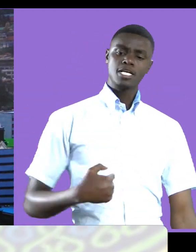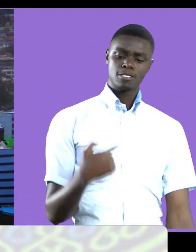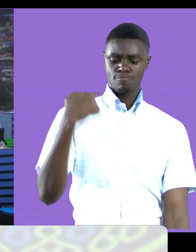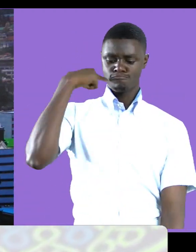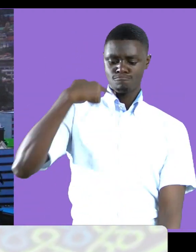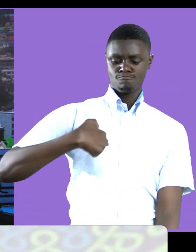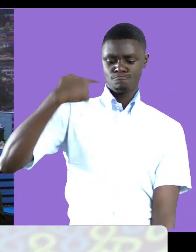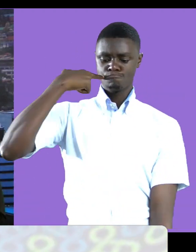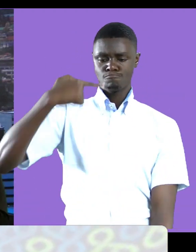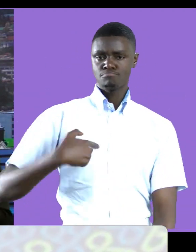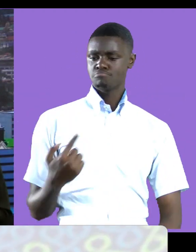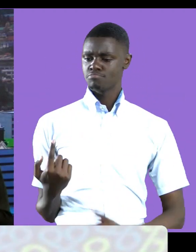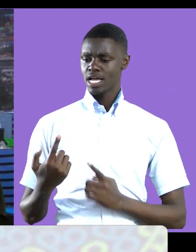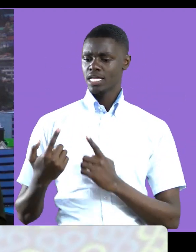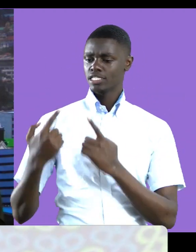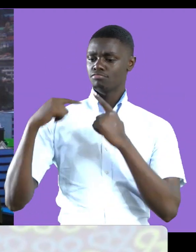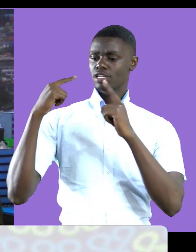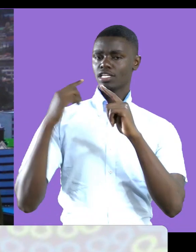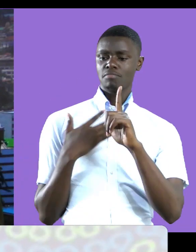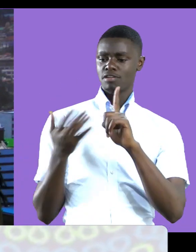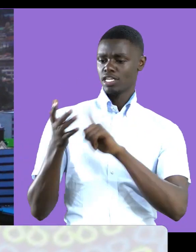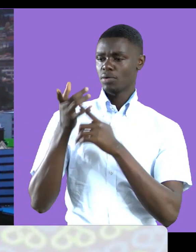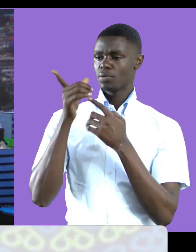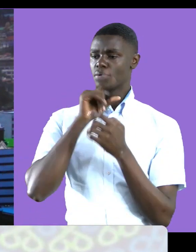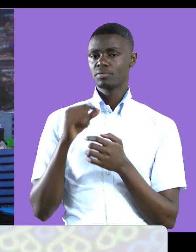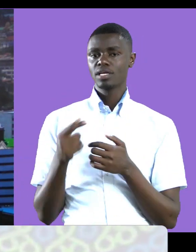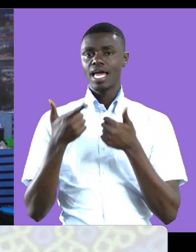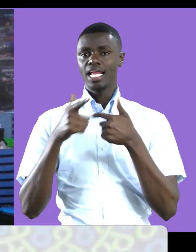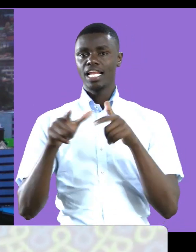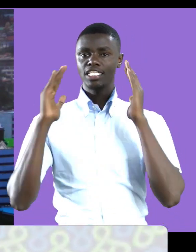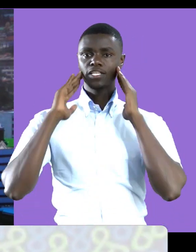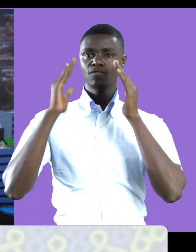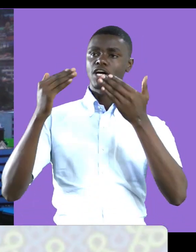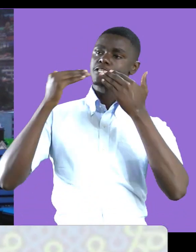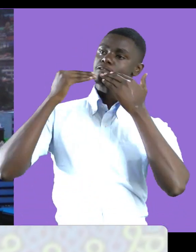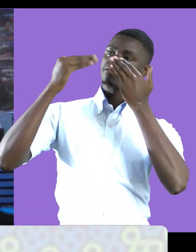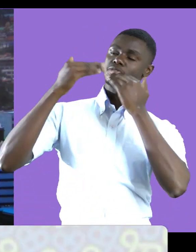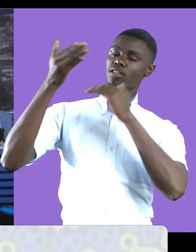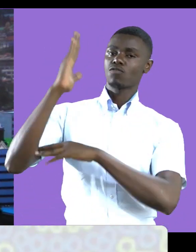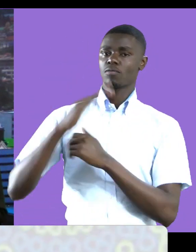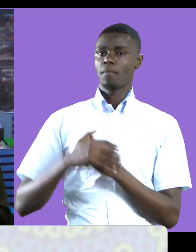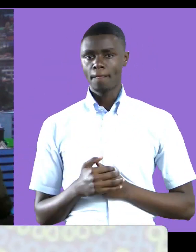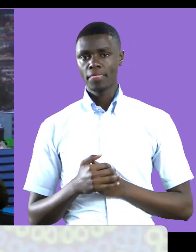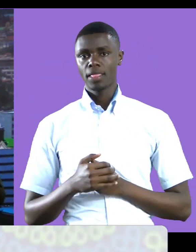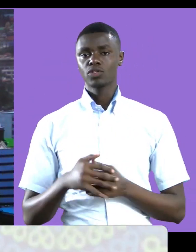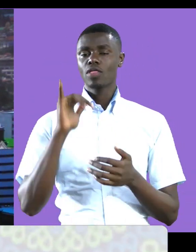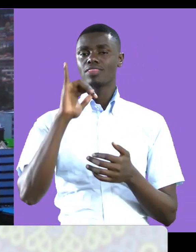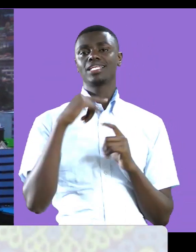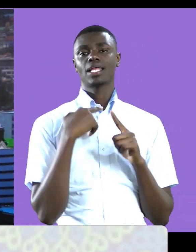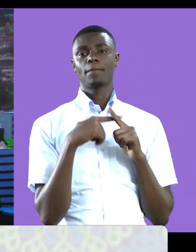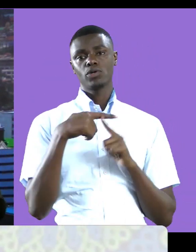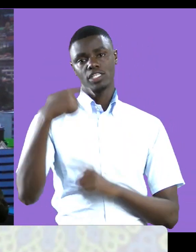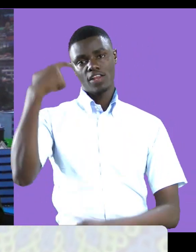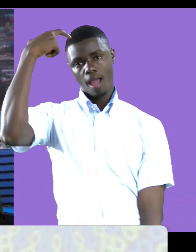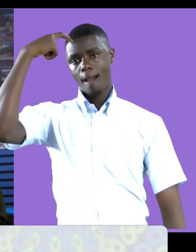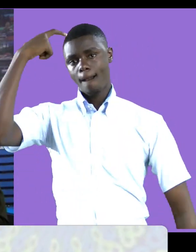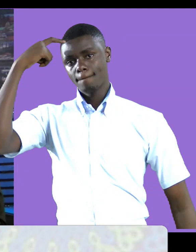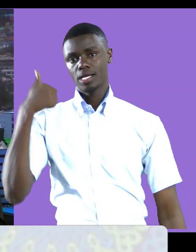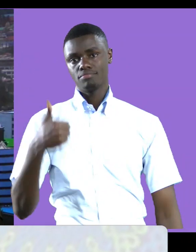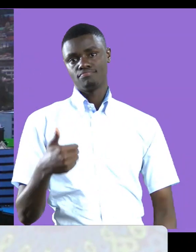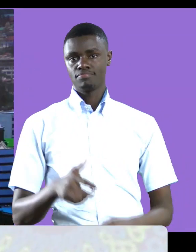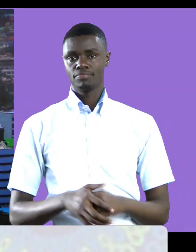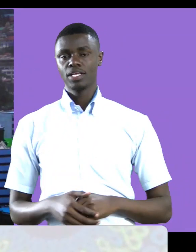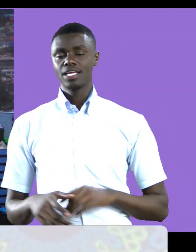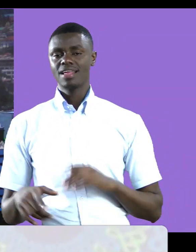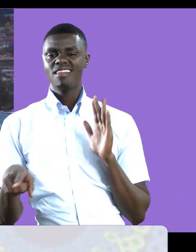through when nilikuwa nazitaka. Right. And we thank God. Let's focus to 24. Kama na magari. It is all about having that positive mentality. Ndio.